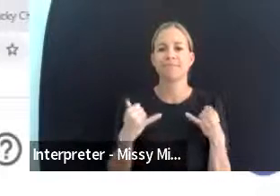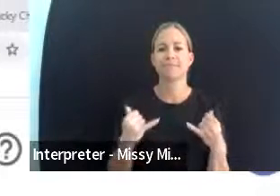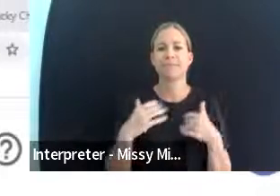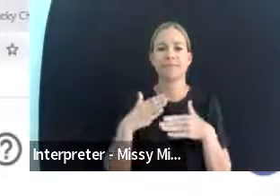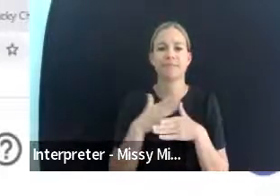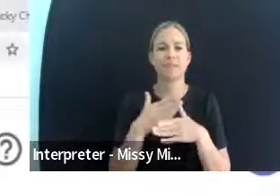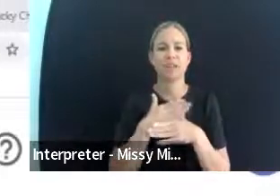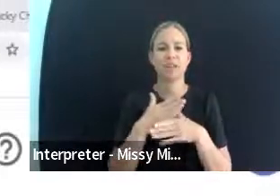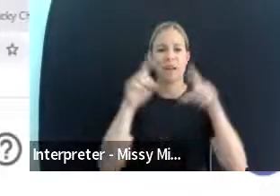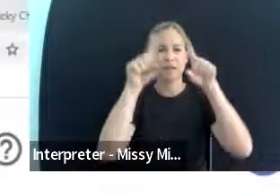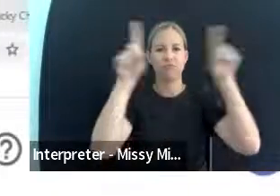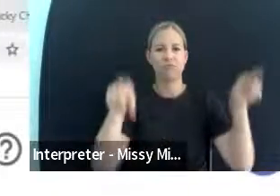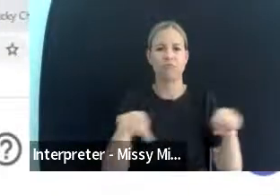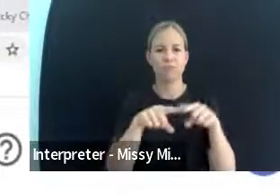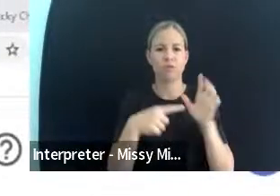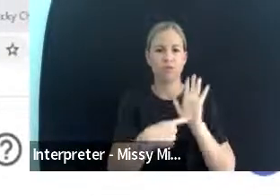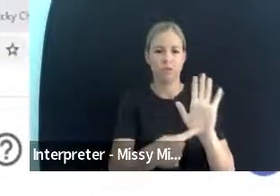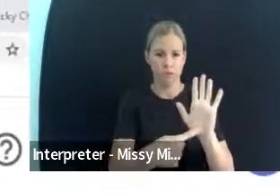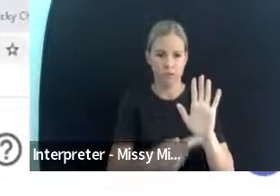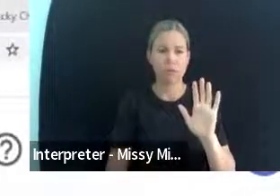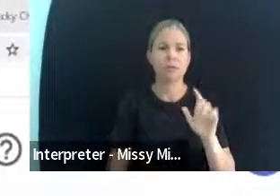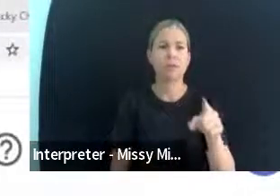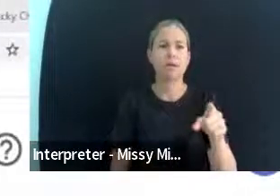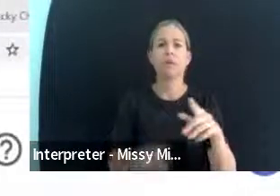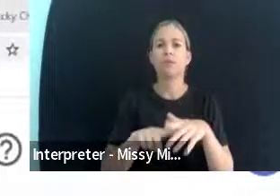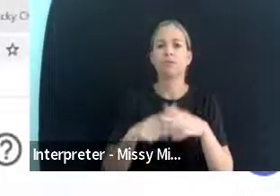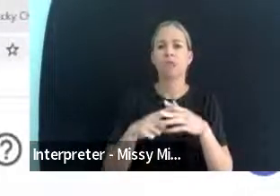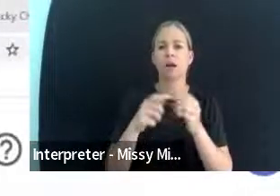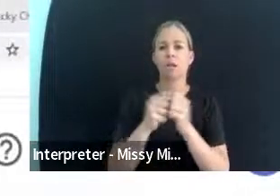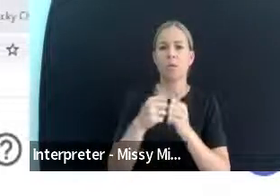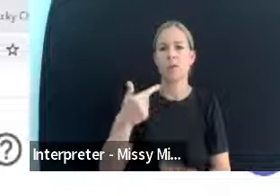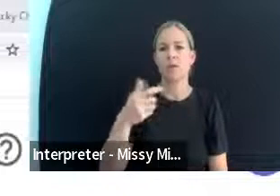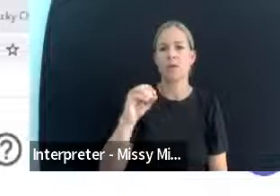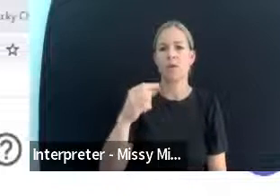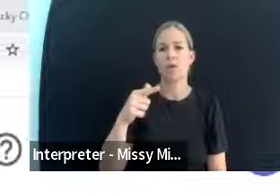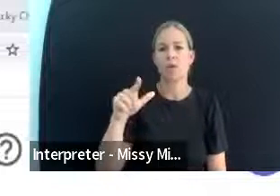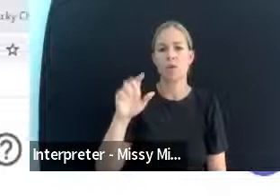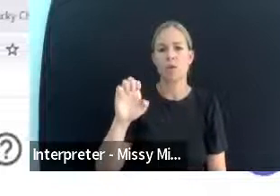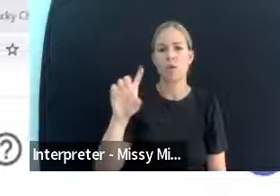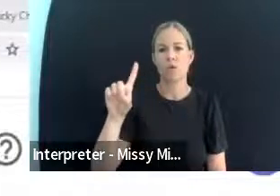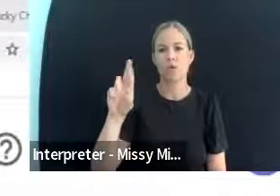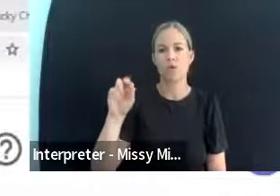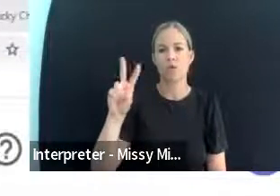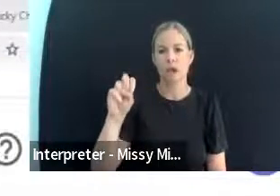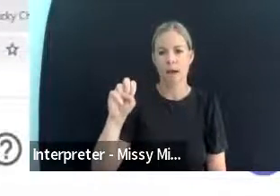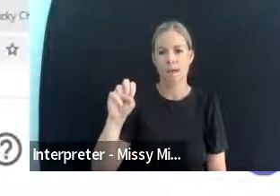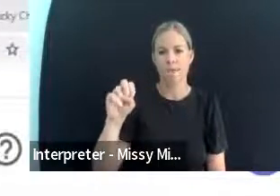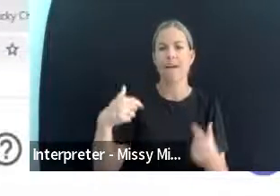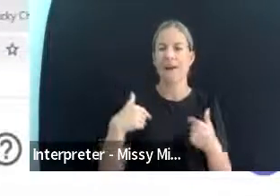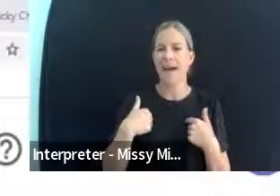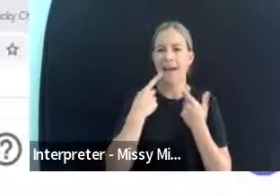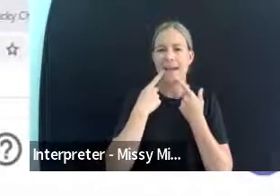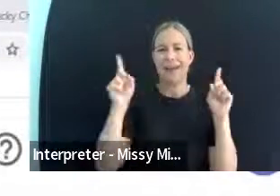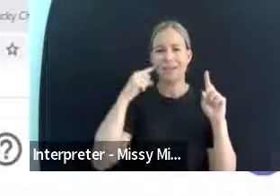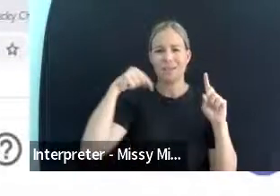So I'm going to start with the Google Drive that was in the announcement for this webinar,